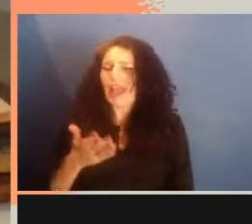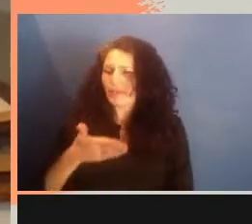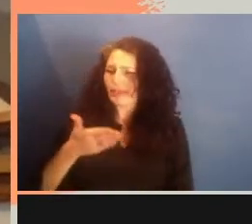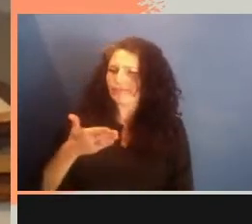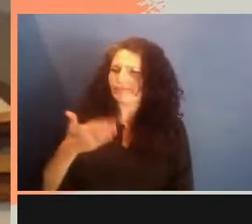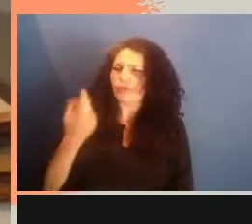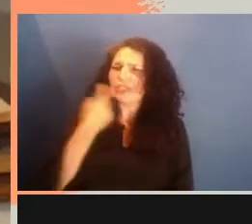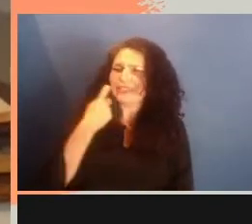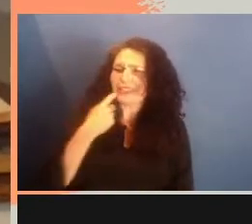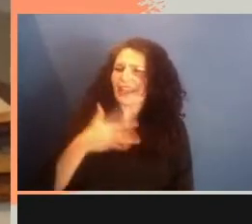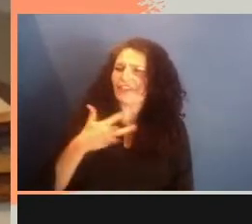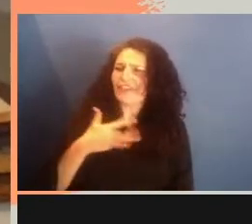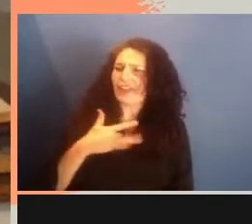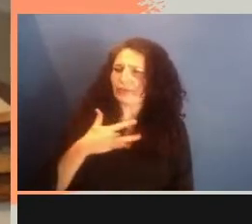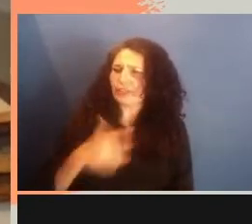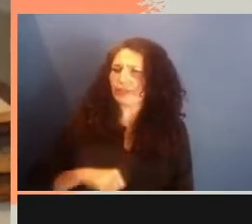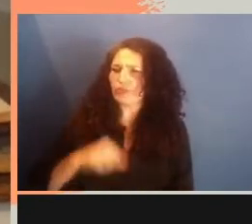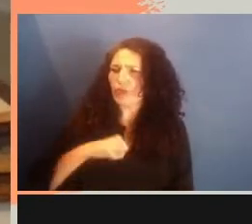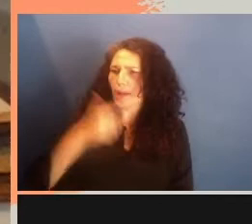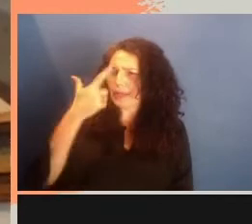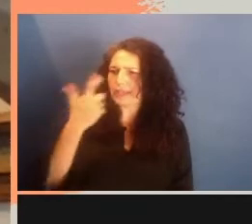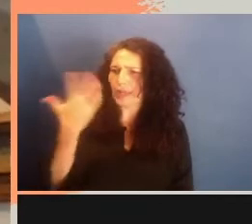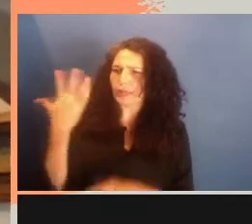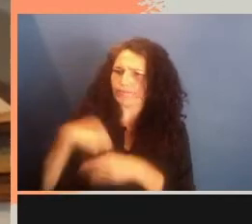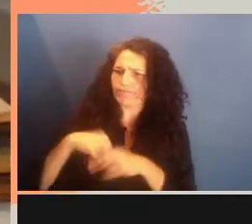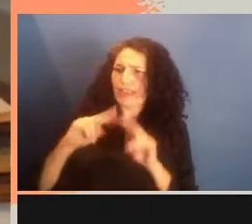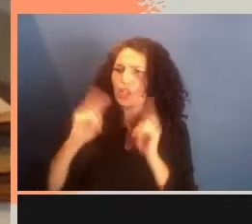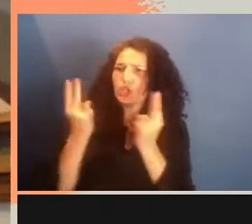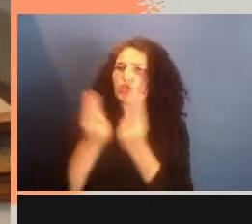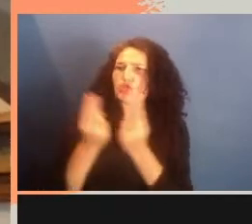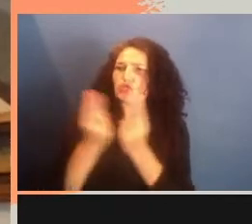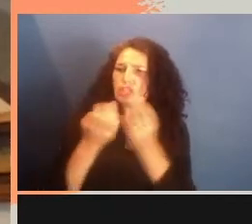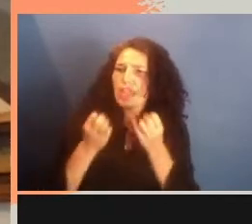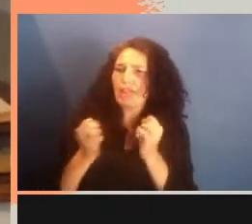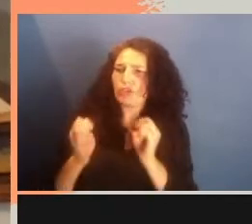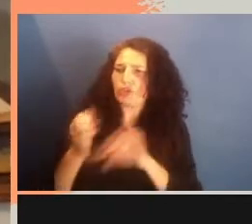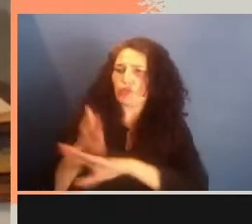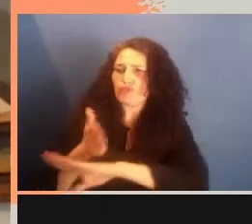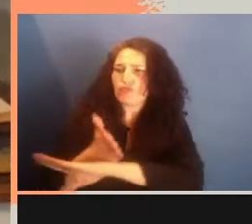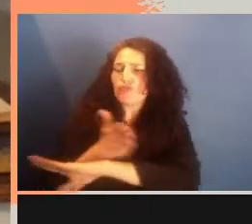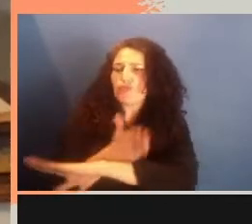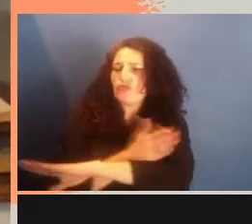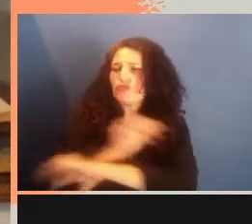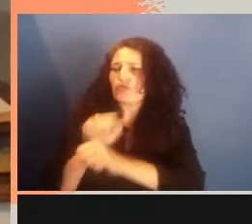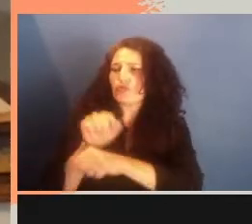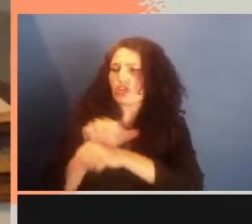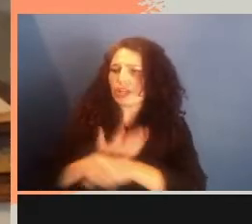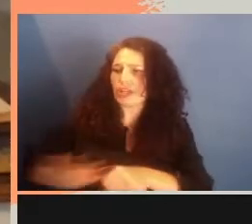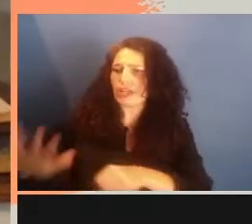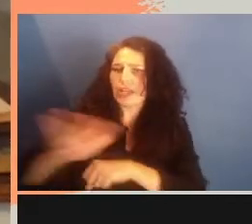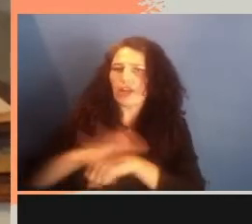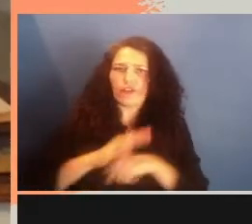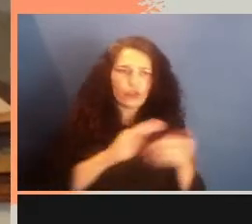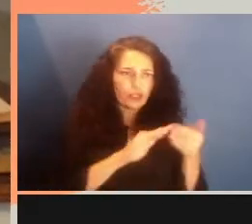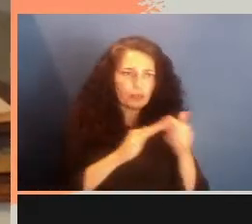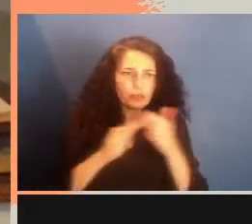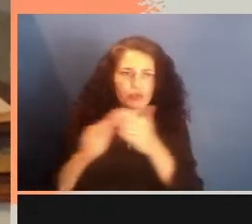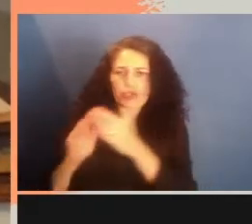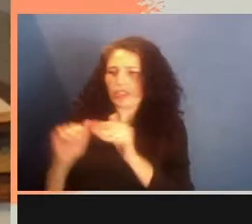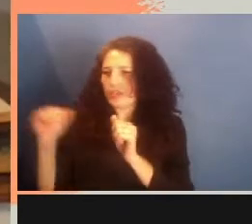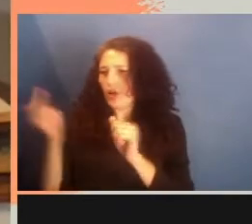to engage in organizing efforts to improve the conditions in our field for makers, communities, and